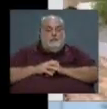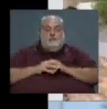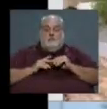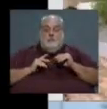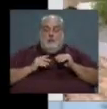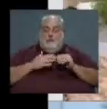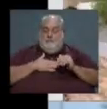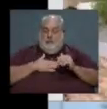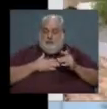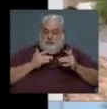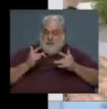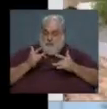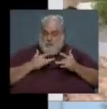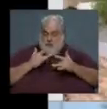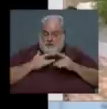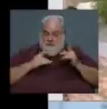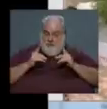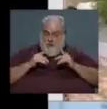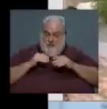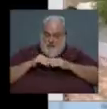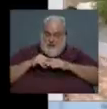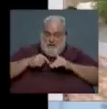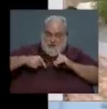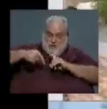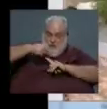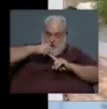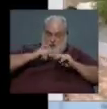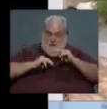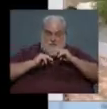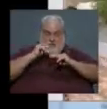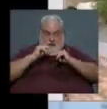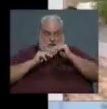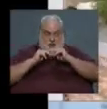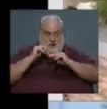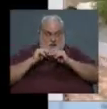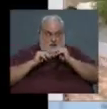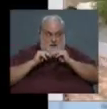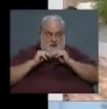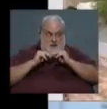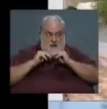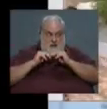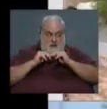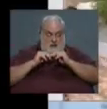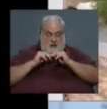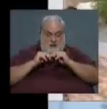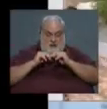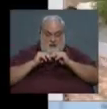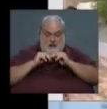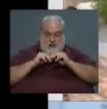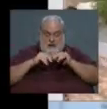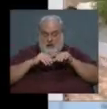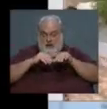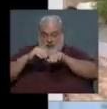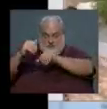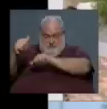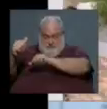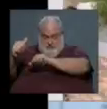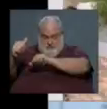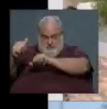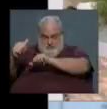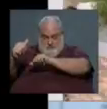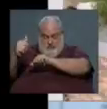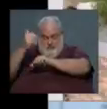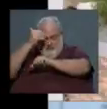to be entering, they can circle the building, and they can exit...